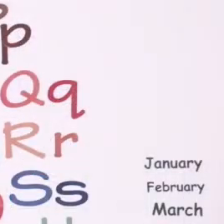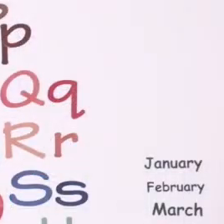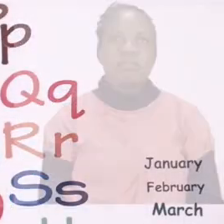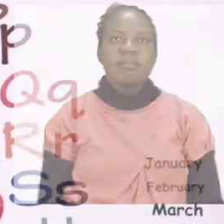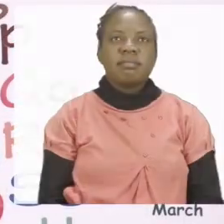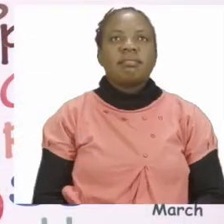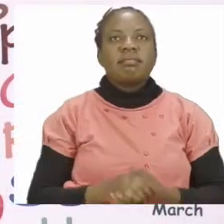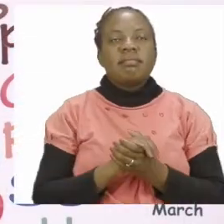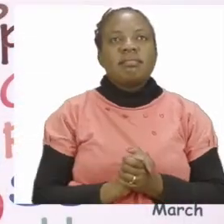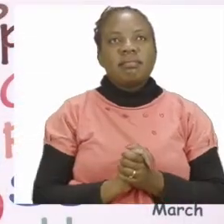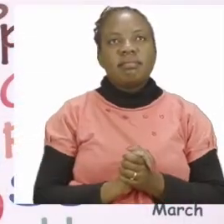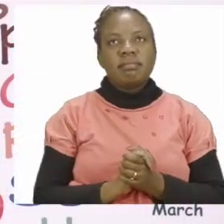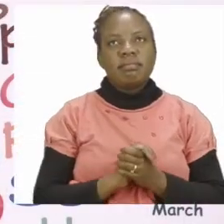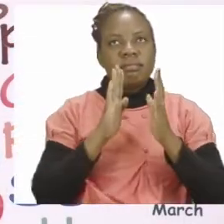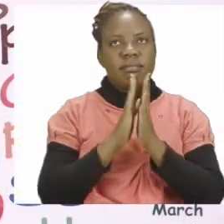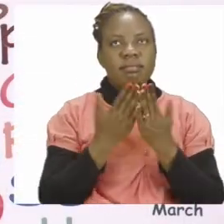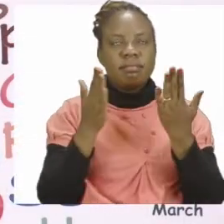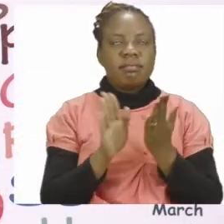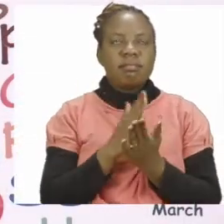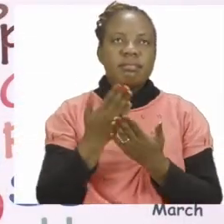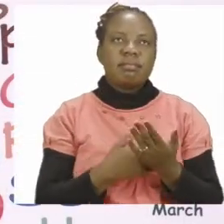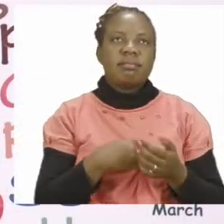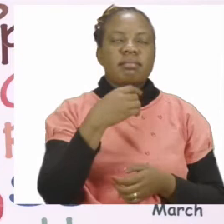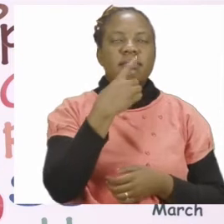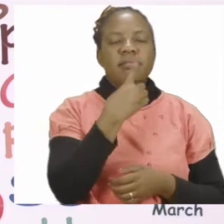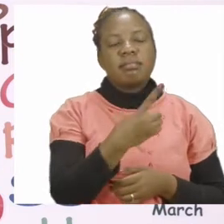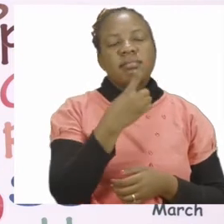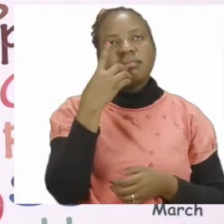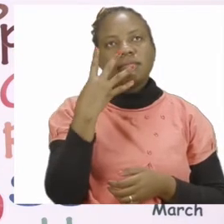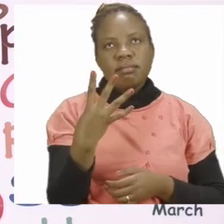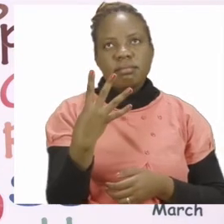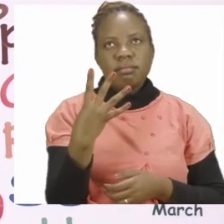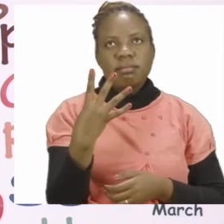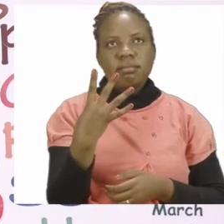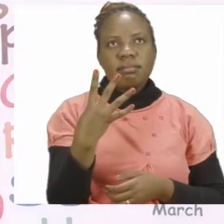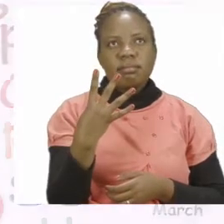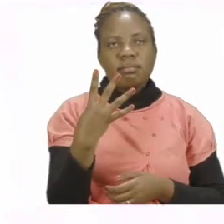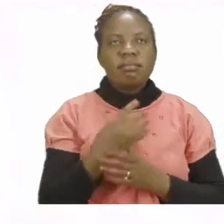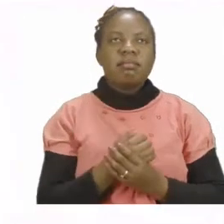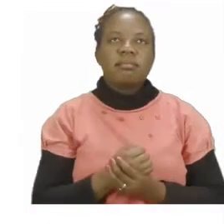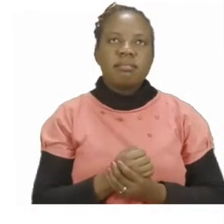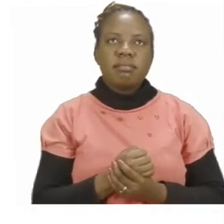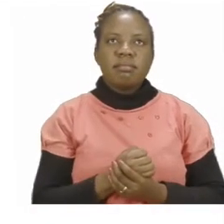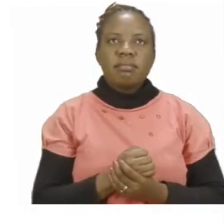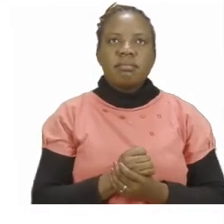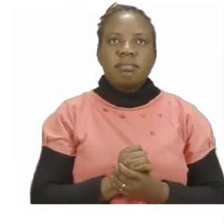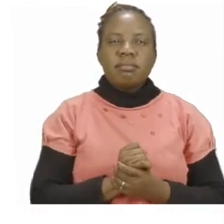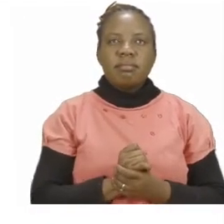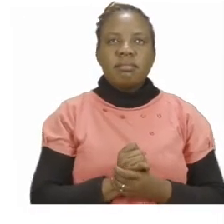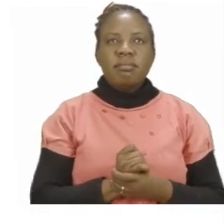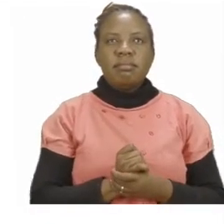For this part of our lesson, boys and girls, let's start on page 14.